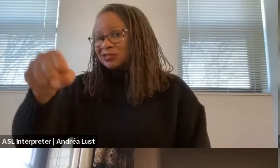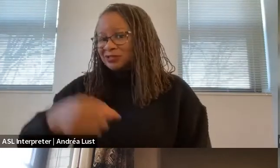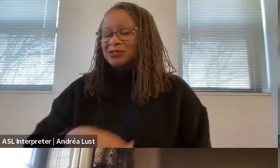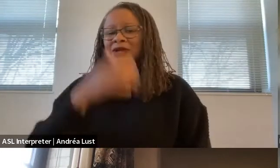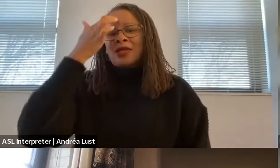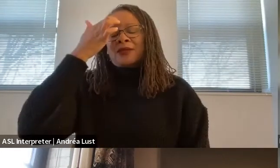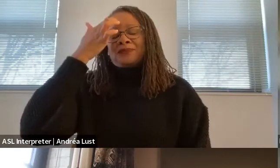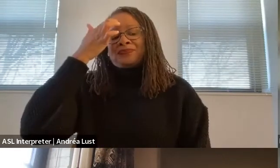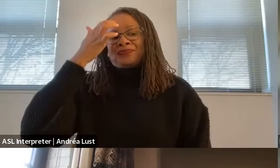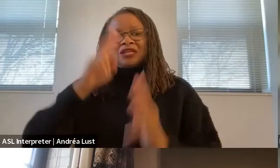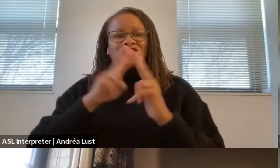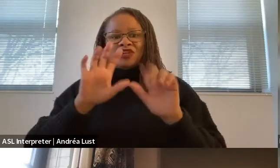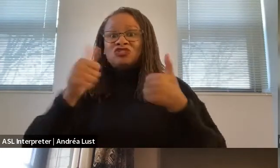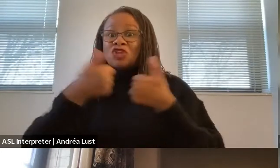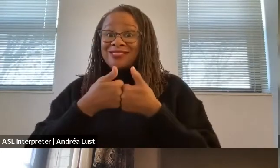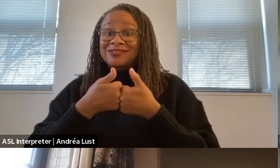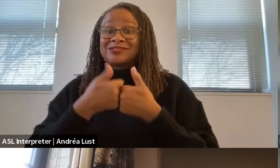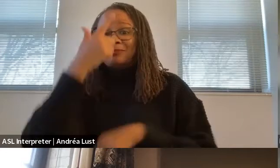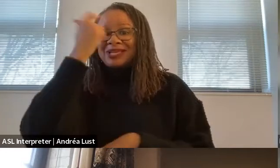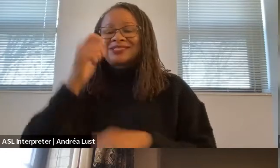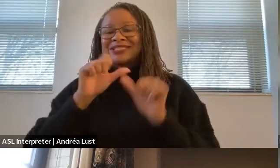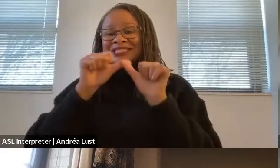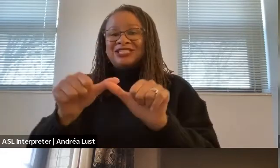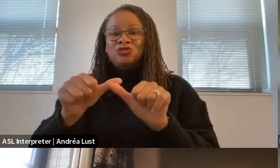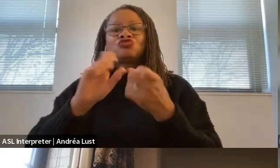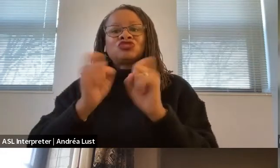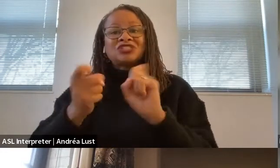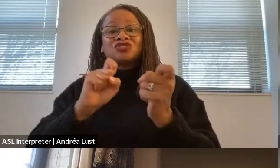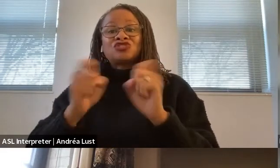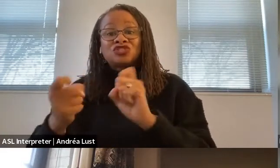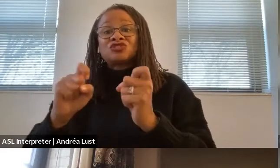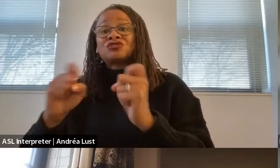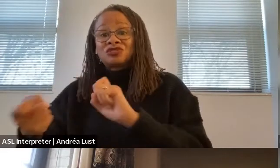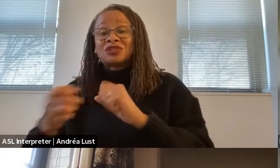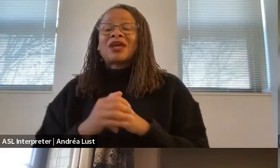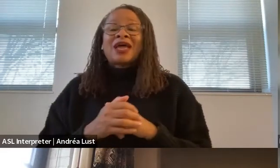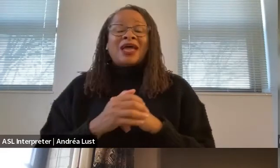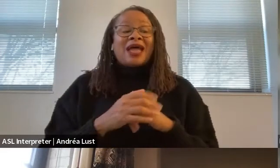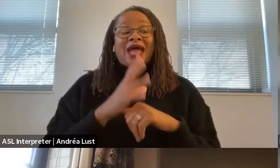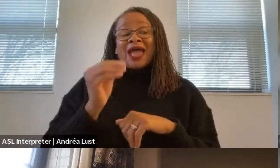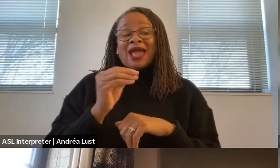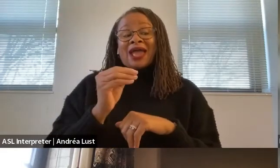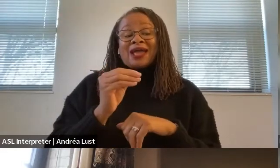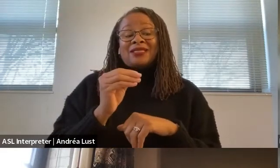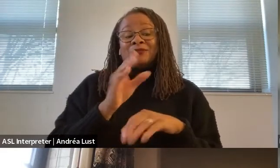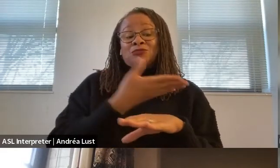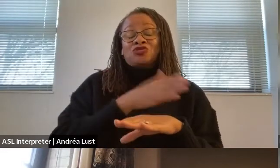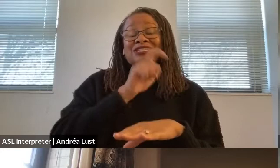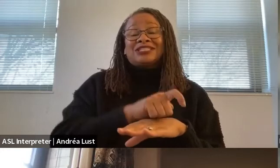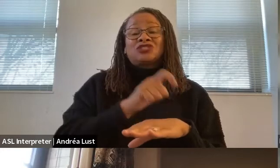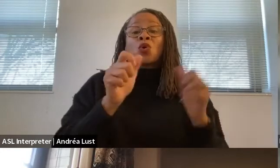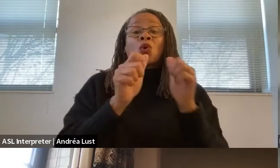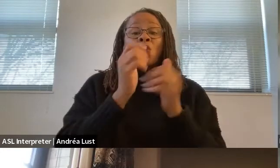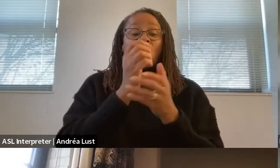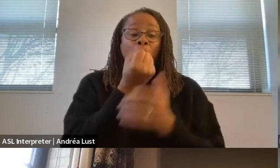was very challenging because the edit kept on changing and the music needed to hold scenes together. So when you don't have the scene